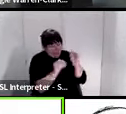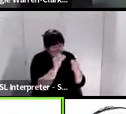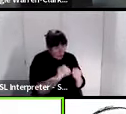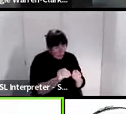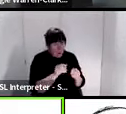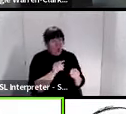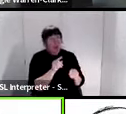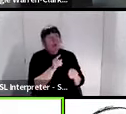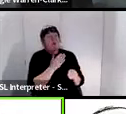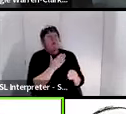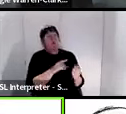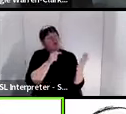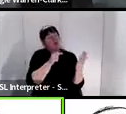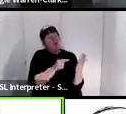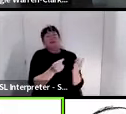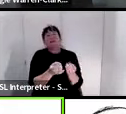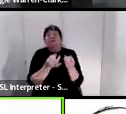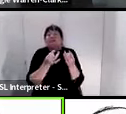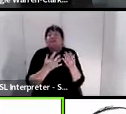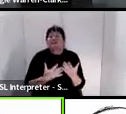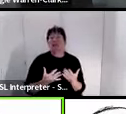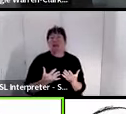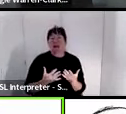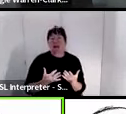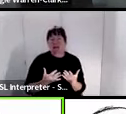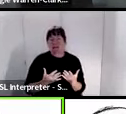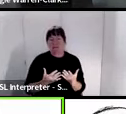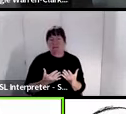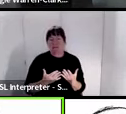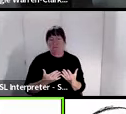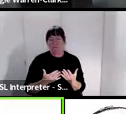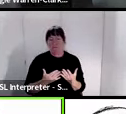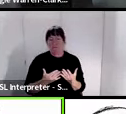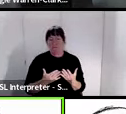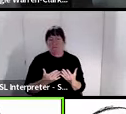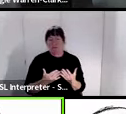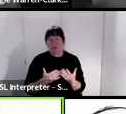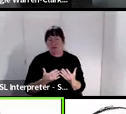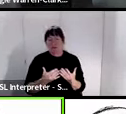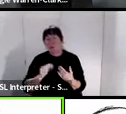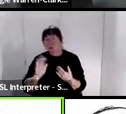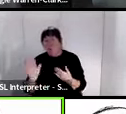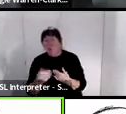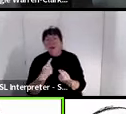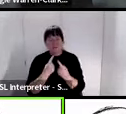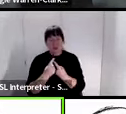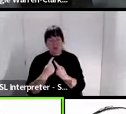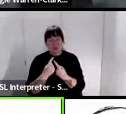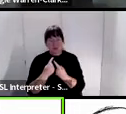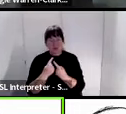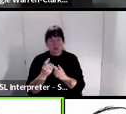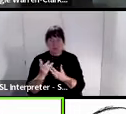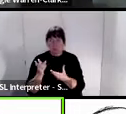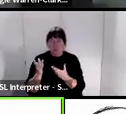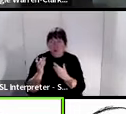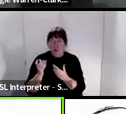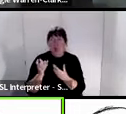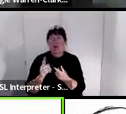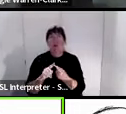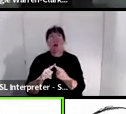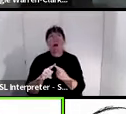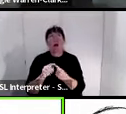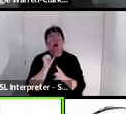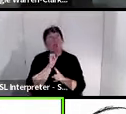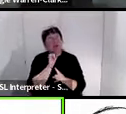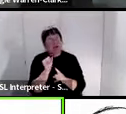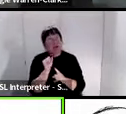point beyond all the information that you've already heard about our obligations to the New Zealand